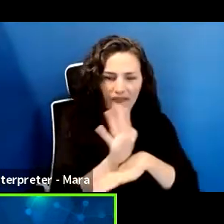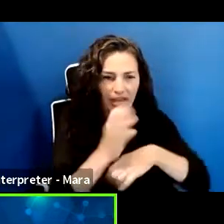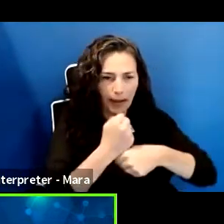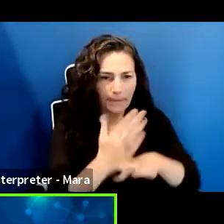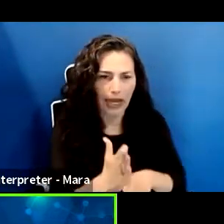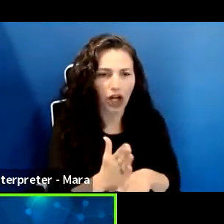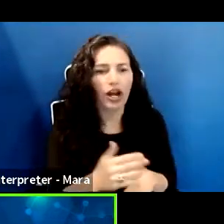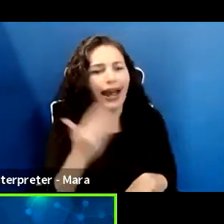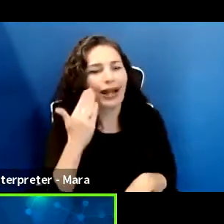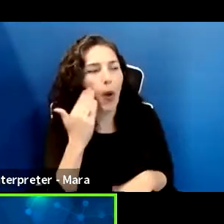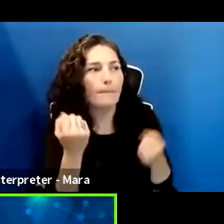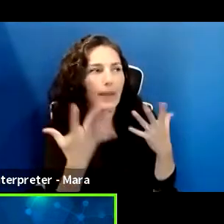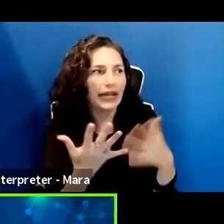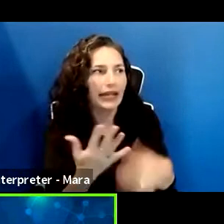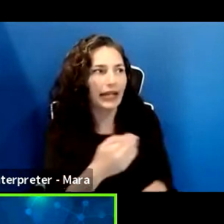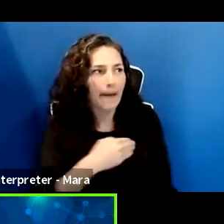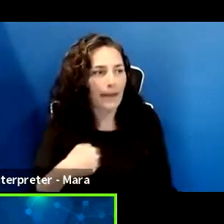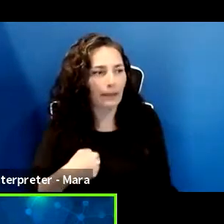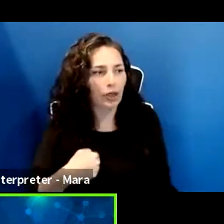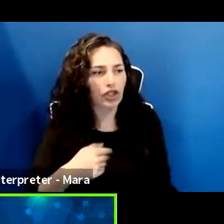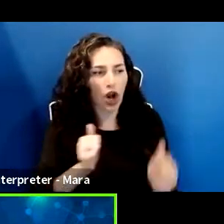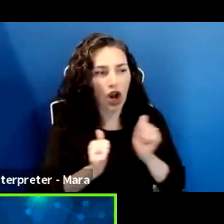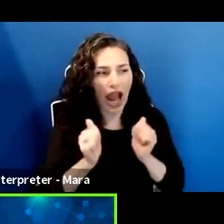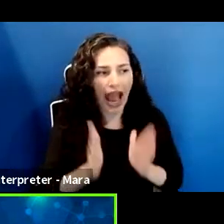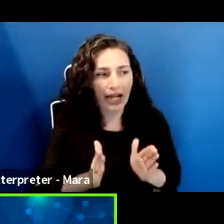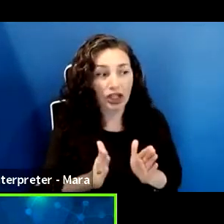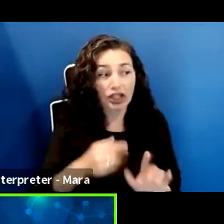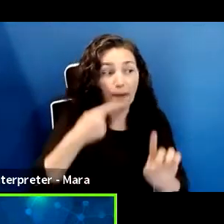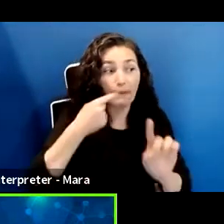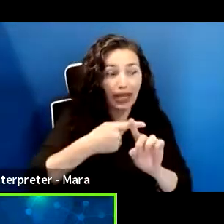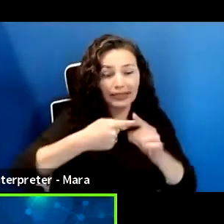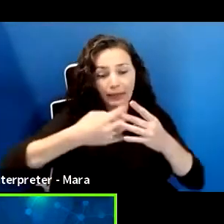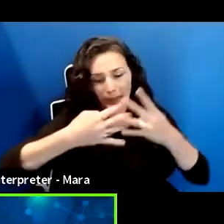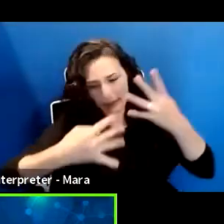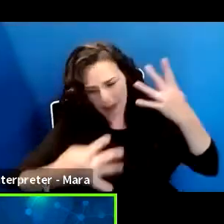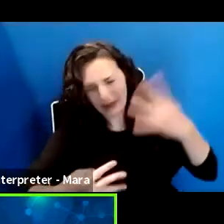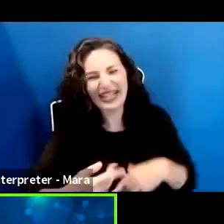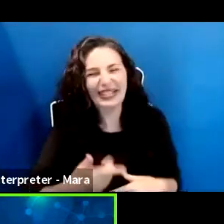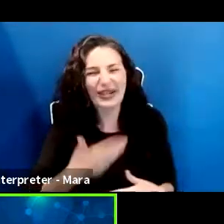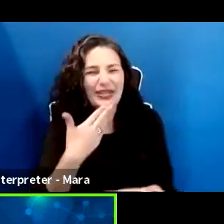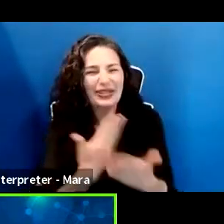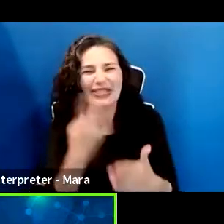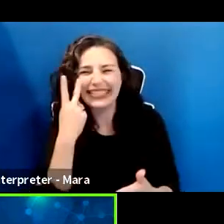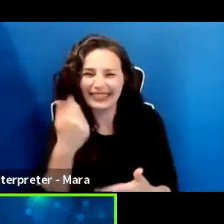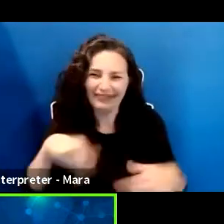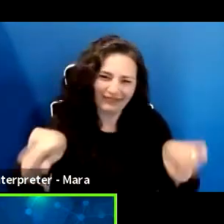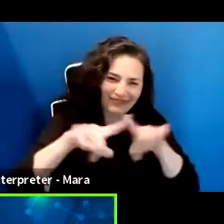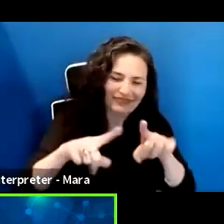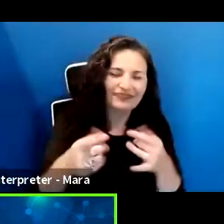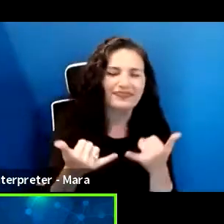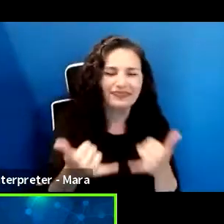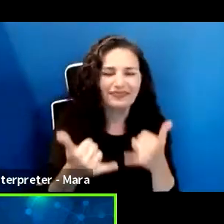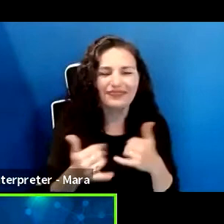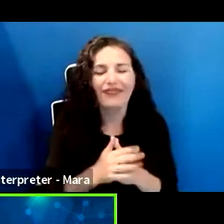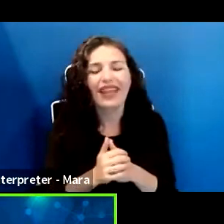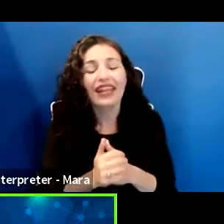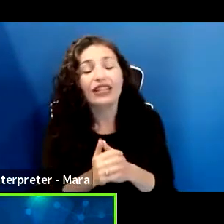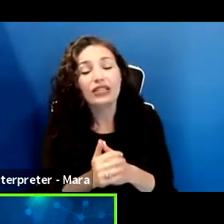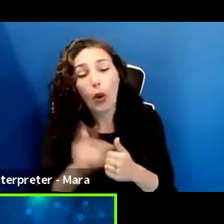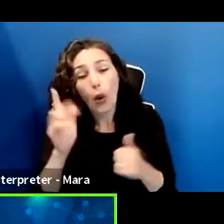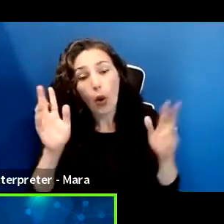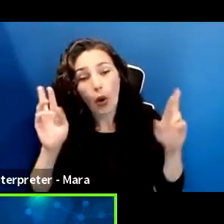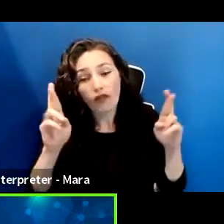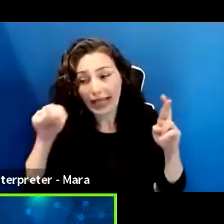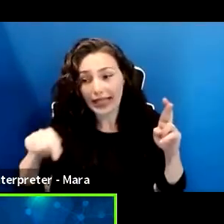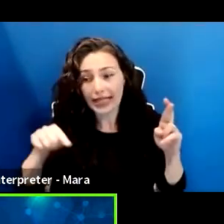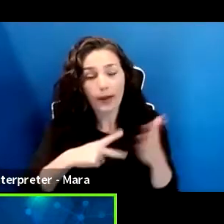also actor hyphenates. And so it's really good to have all of you with us today. We hope that this program is going to help you plan for your future